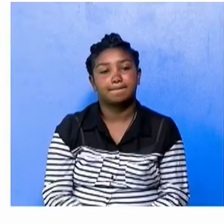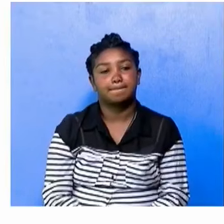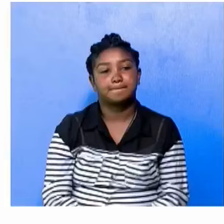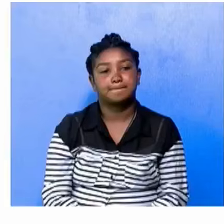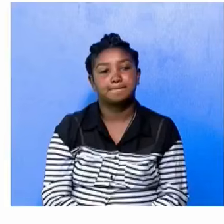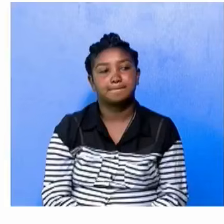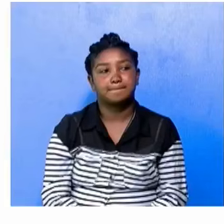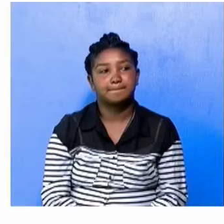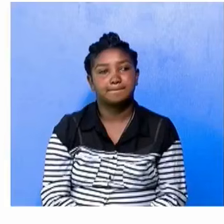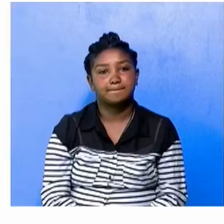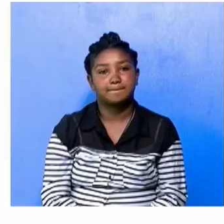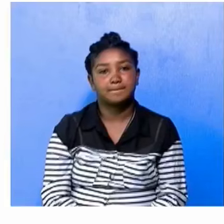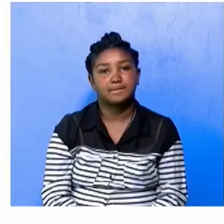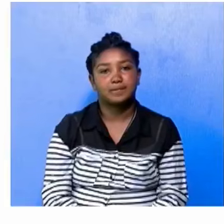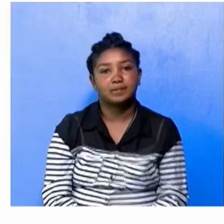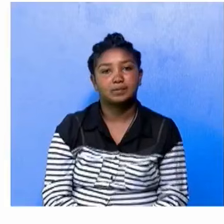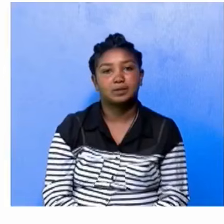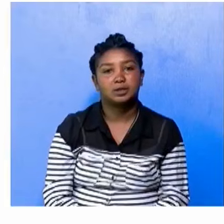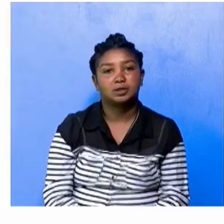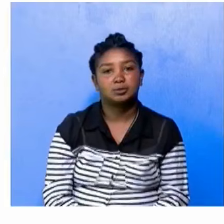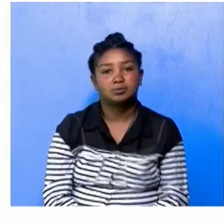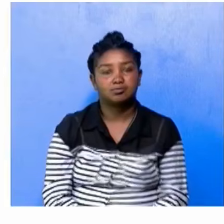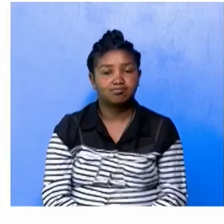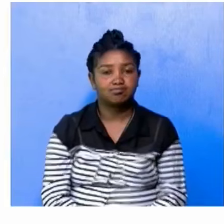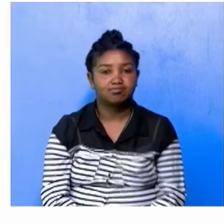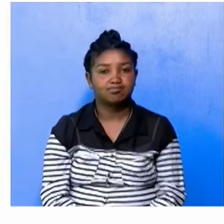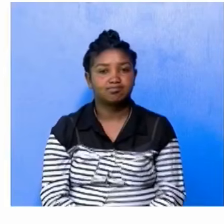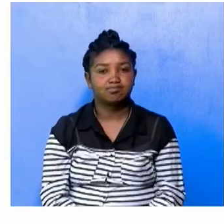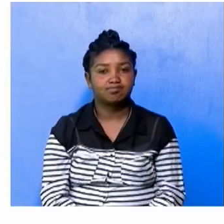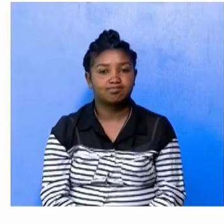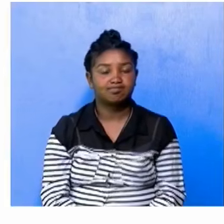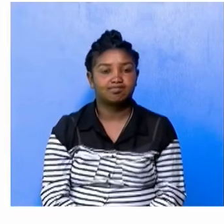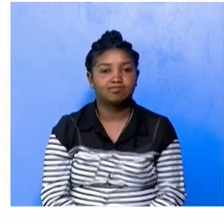nouns under